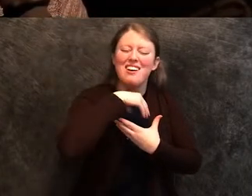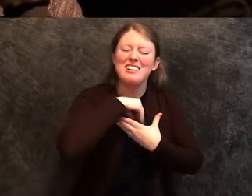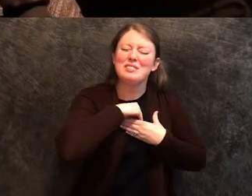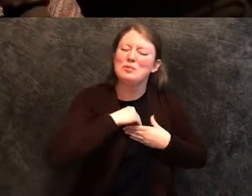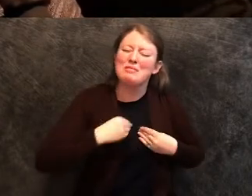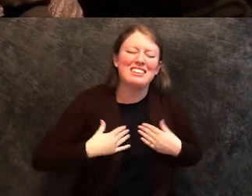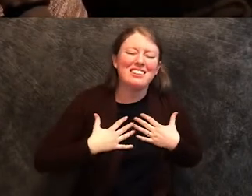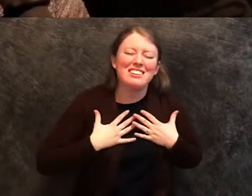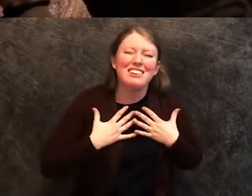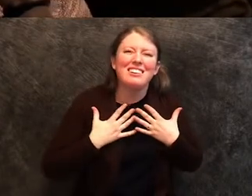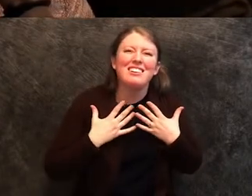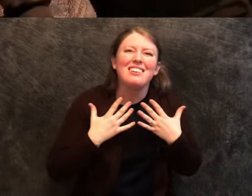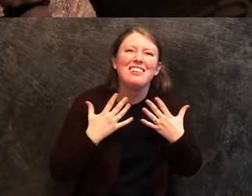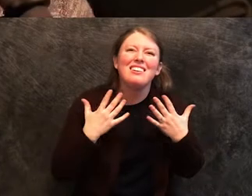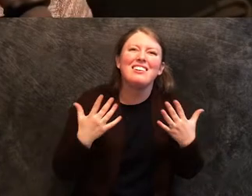Reaches to me.